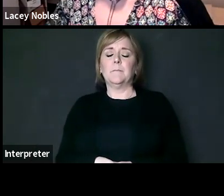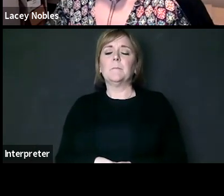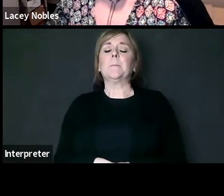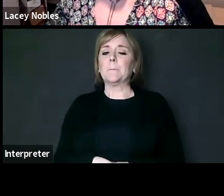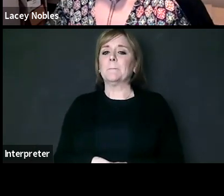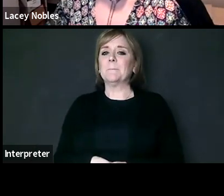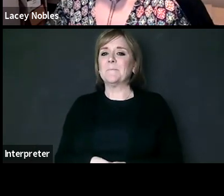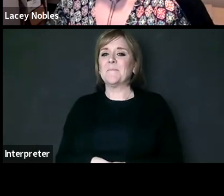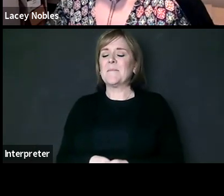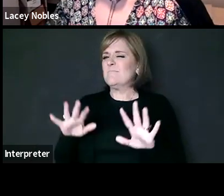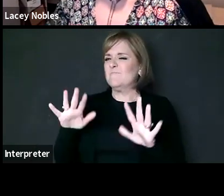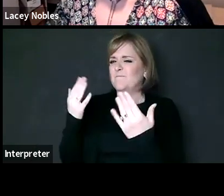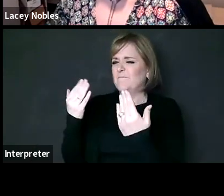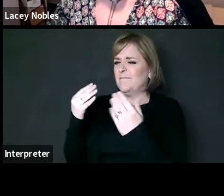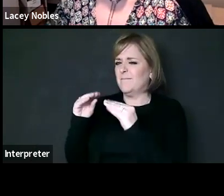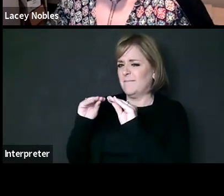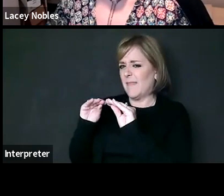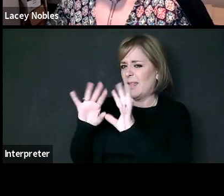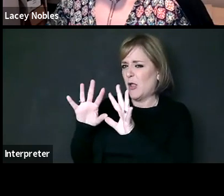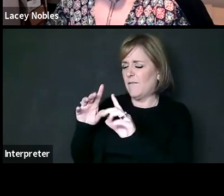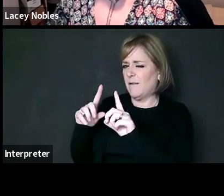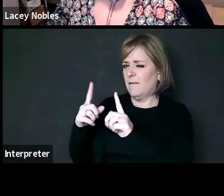Terry, I probably need a little clarification.